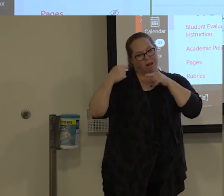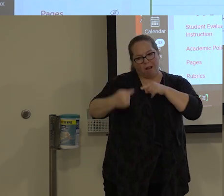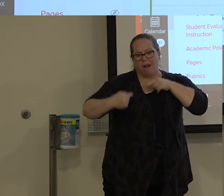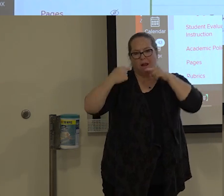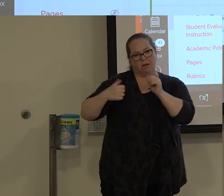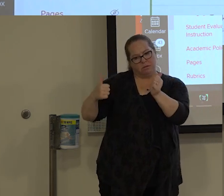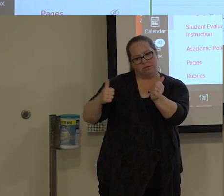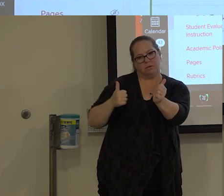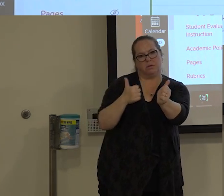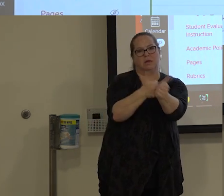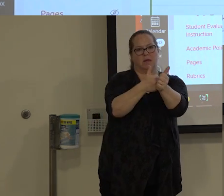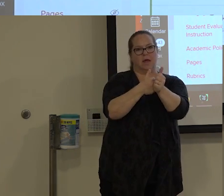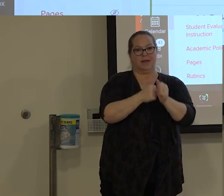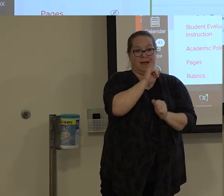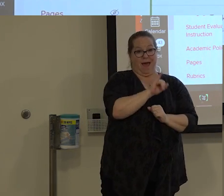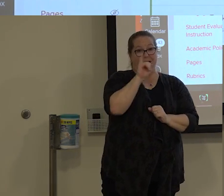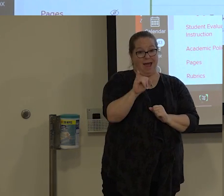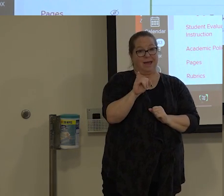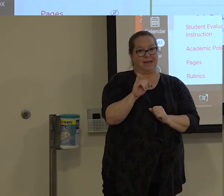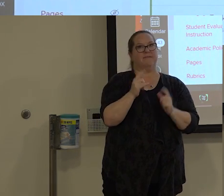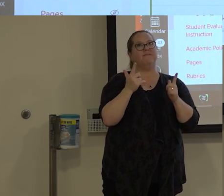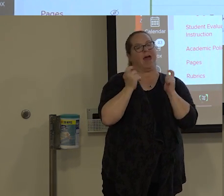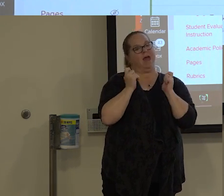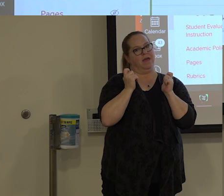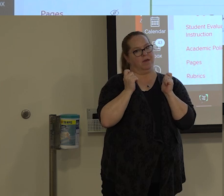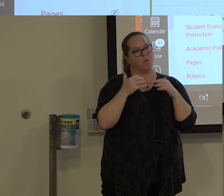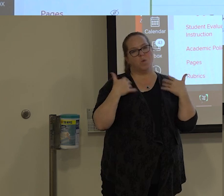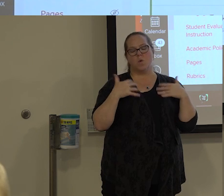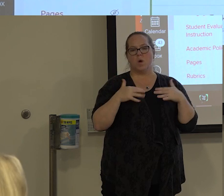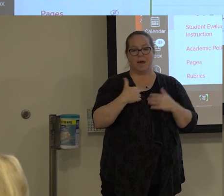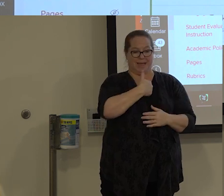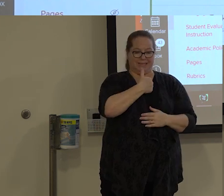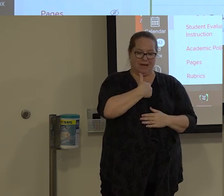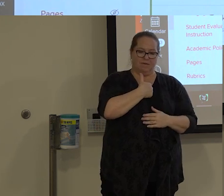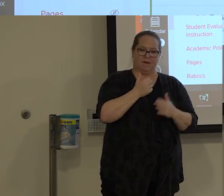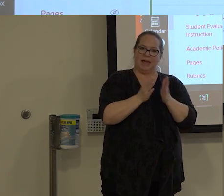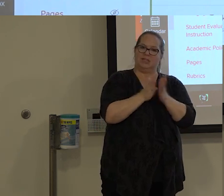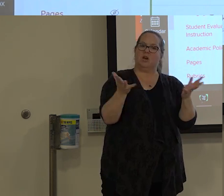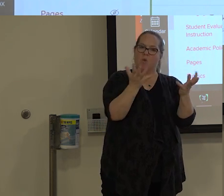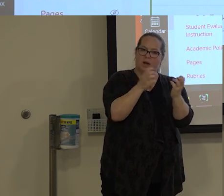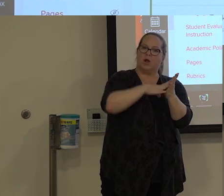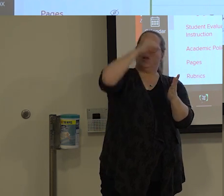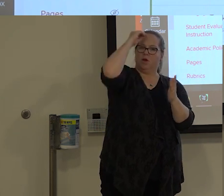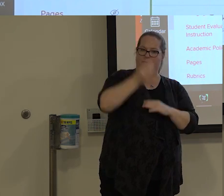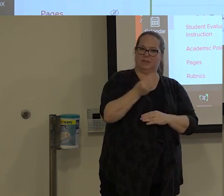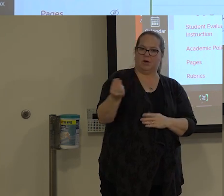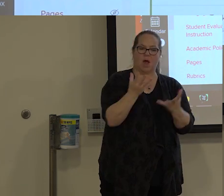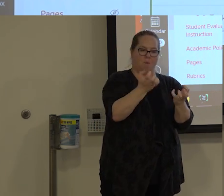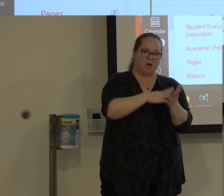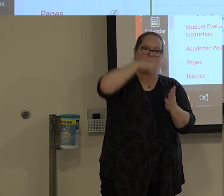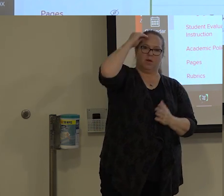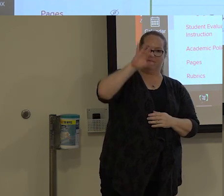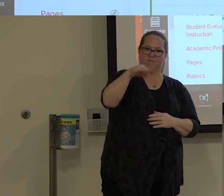keep up with the material as the II format is fast-paced. With myself, I would say I genuinely want to learn the material and I want to learn French.